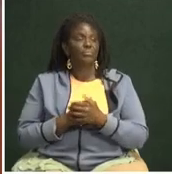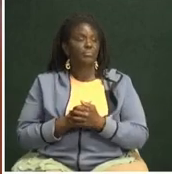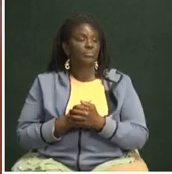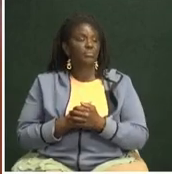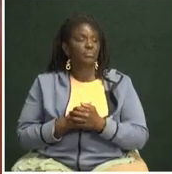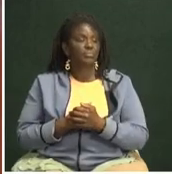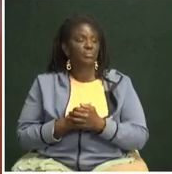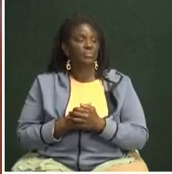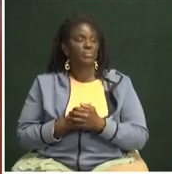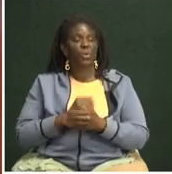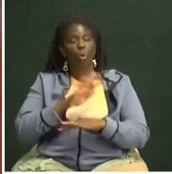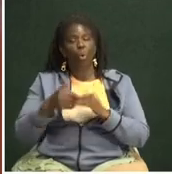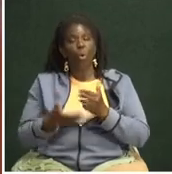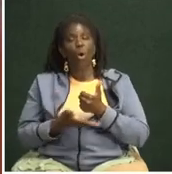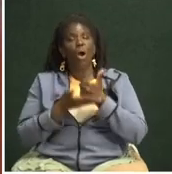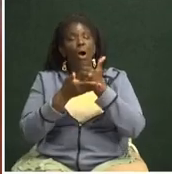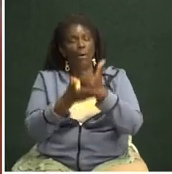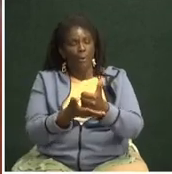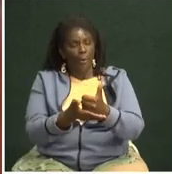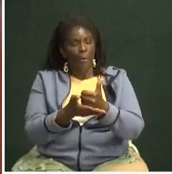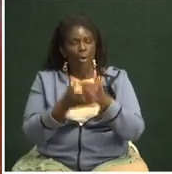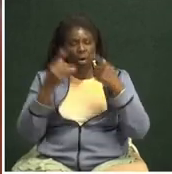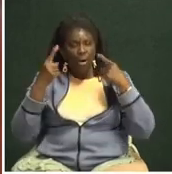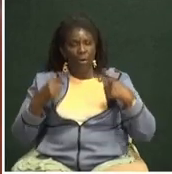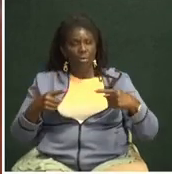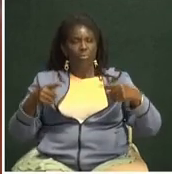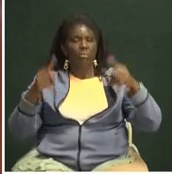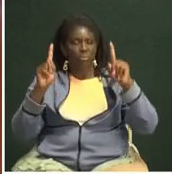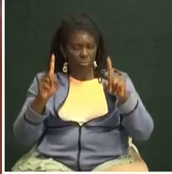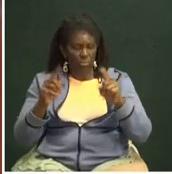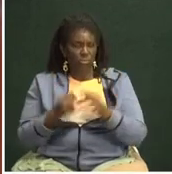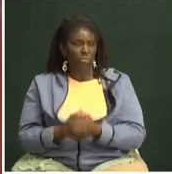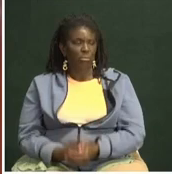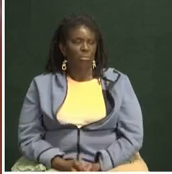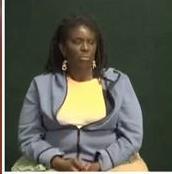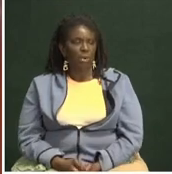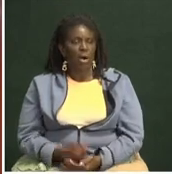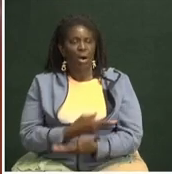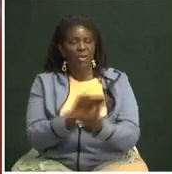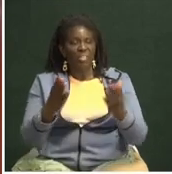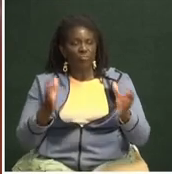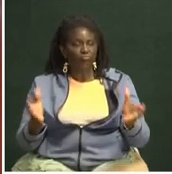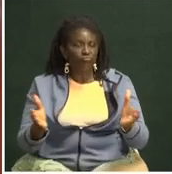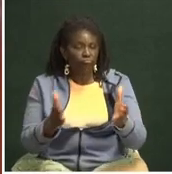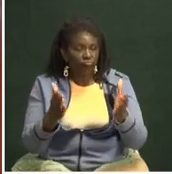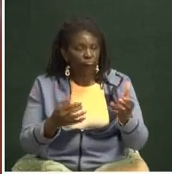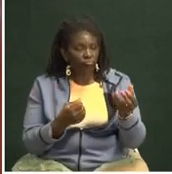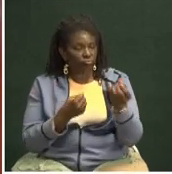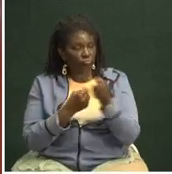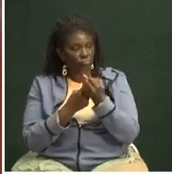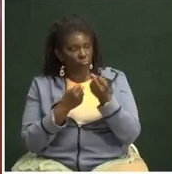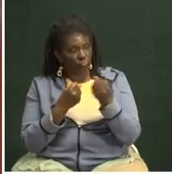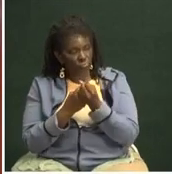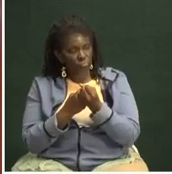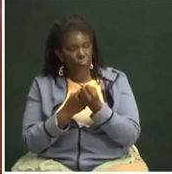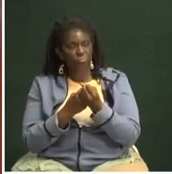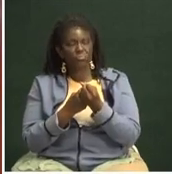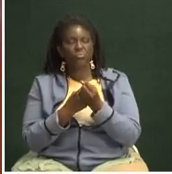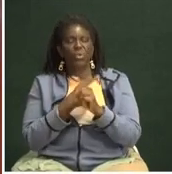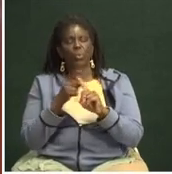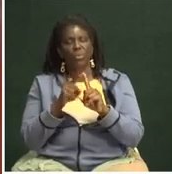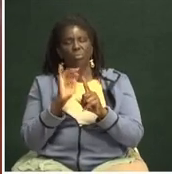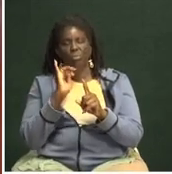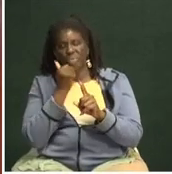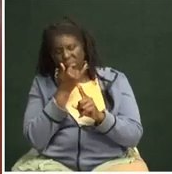stage, they helped you every step of the way. They nurtured you, they supported you, and when you fell down,